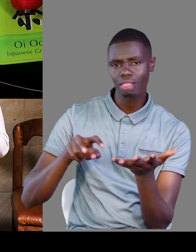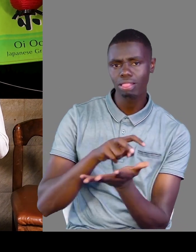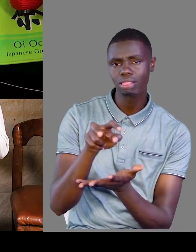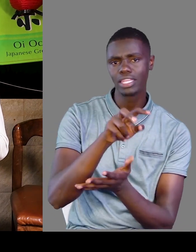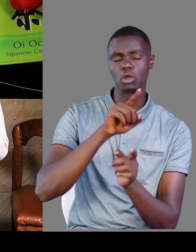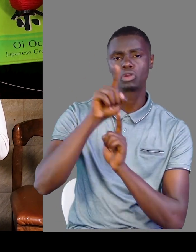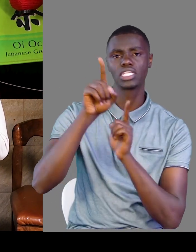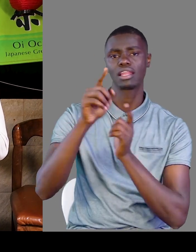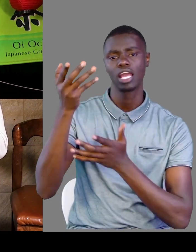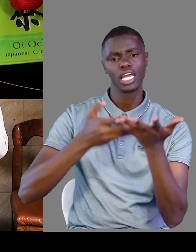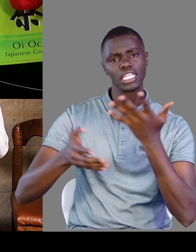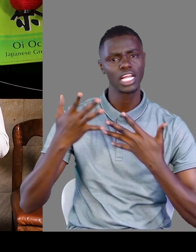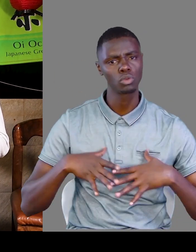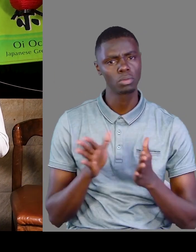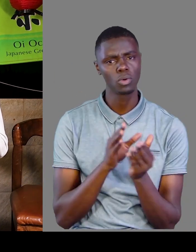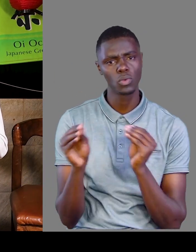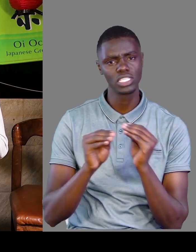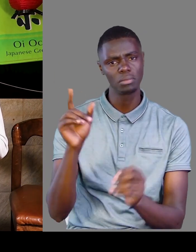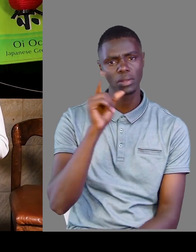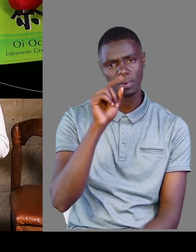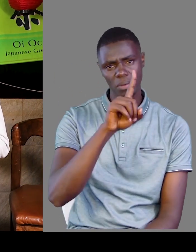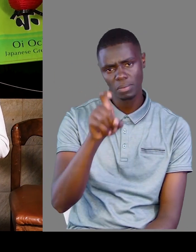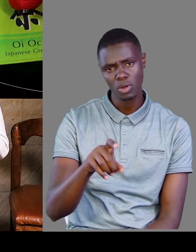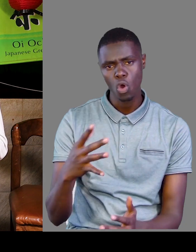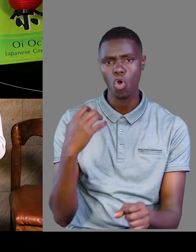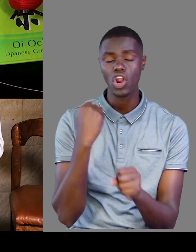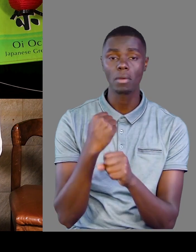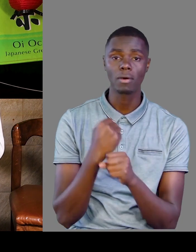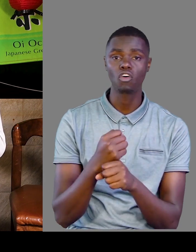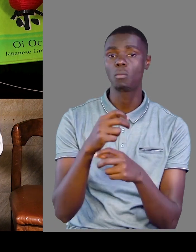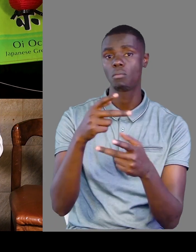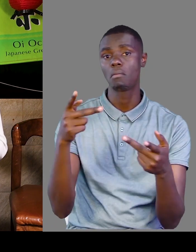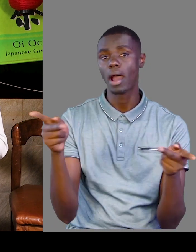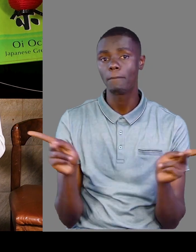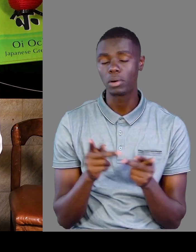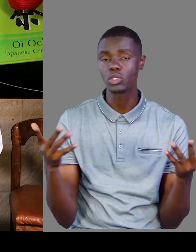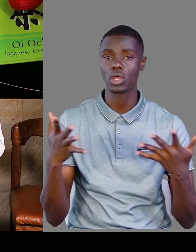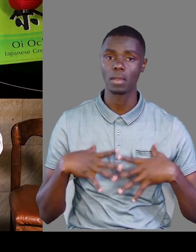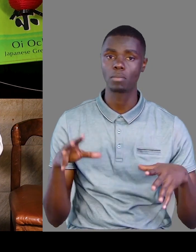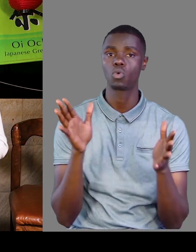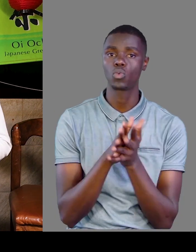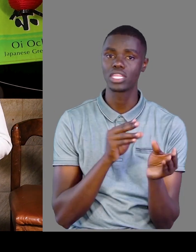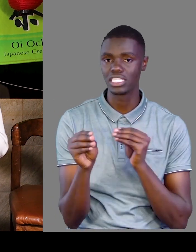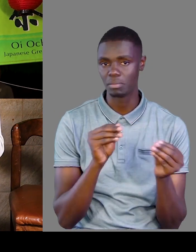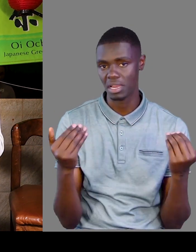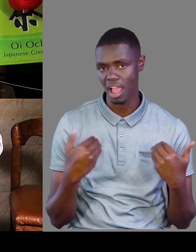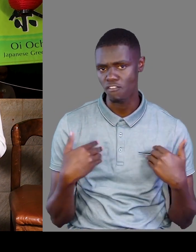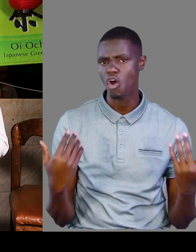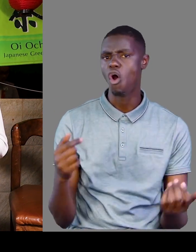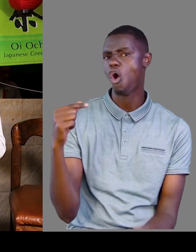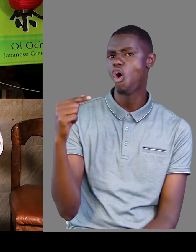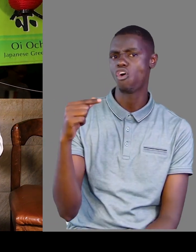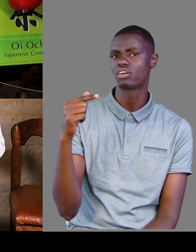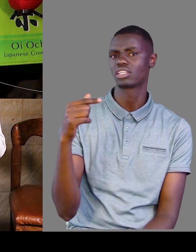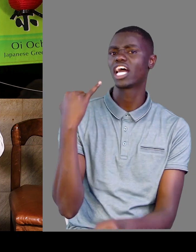journey ushay maybe interact na a person with disability, ama maybe ushay perform with a place maybe kuna person with disability, ama ushay na gig